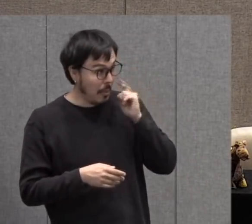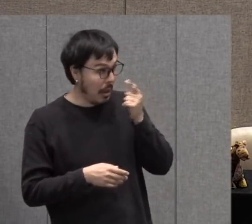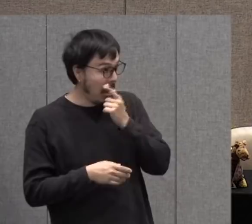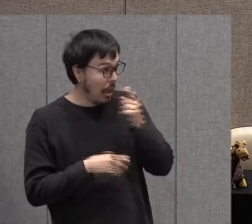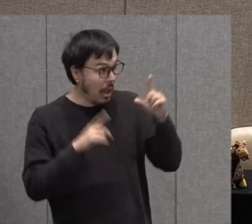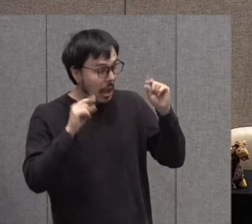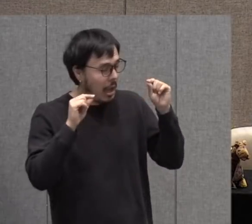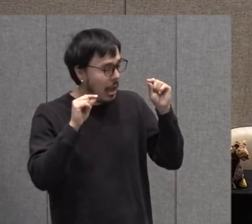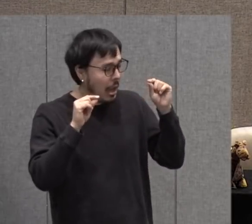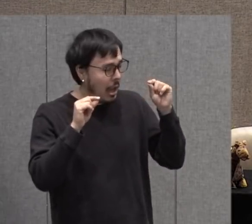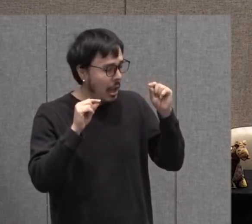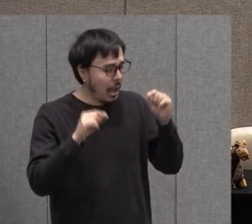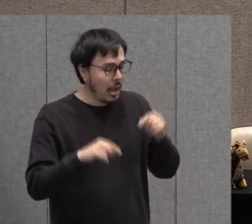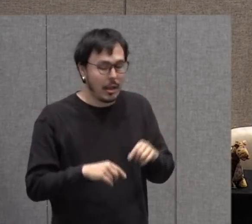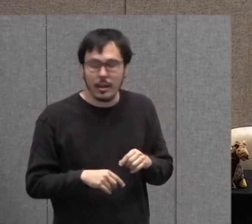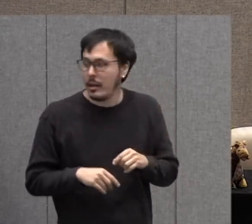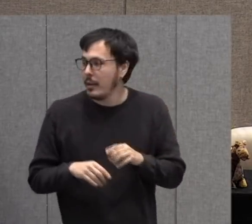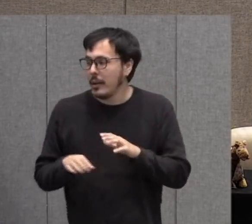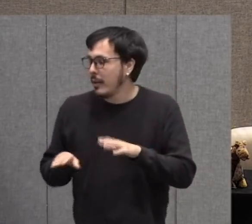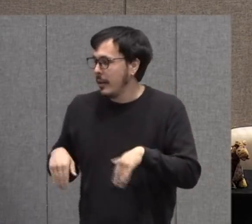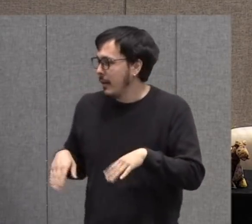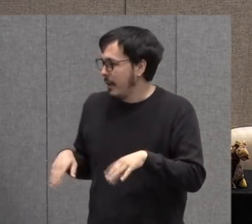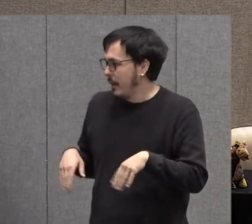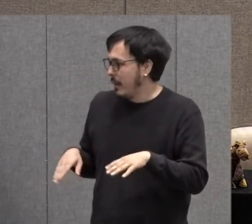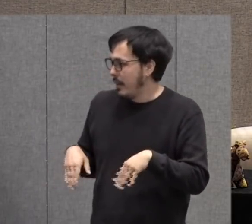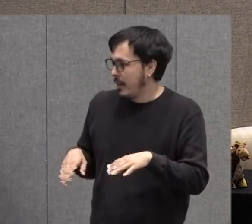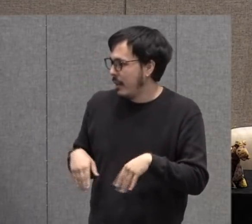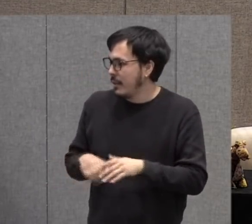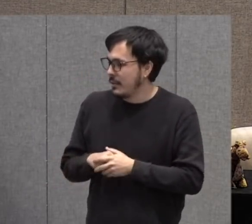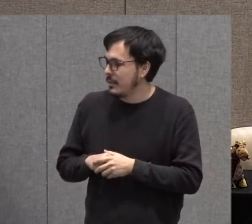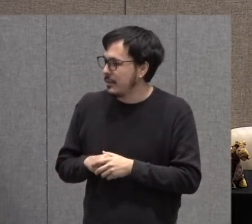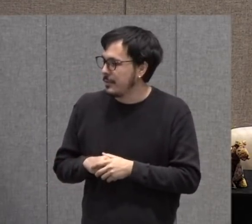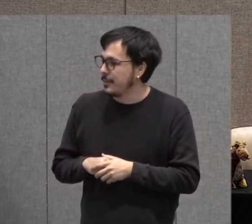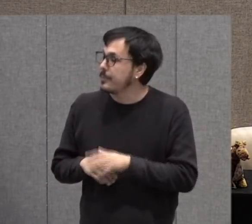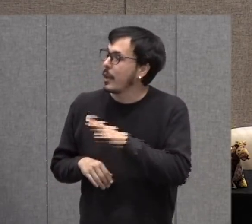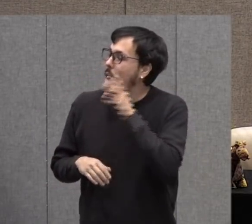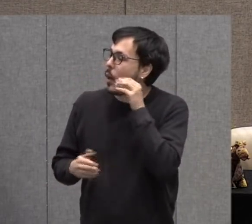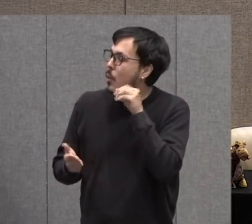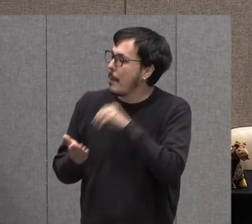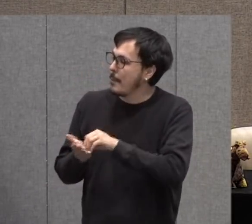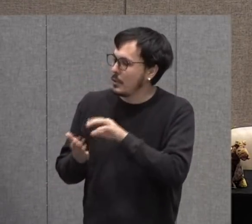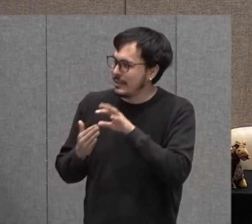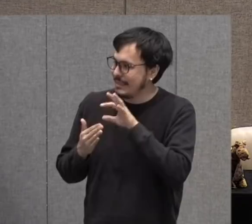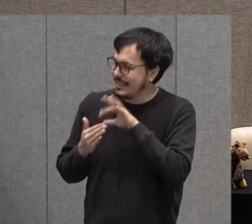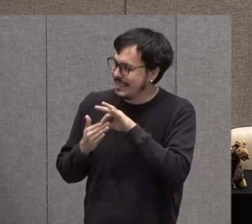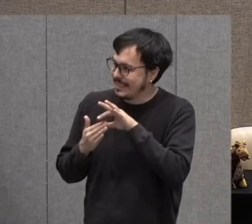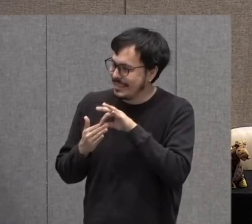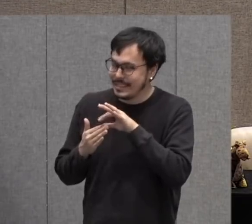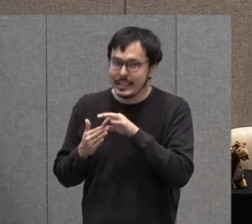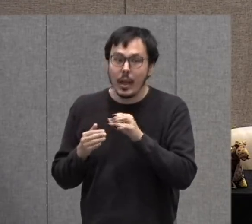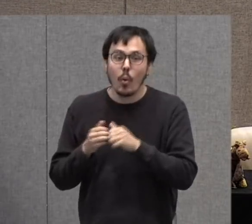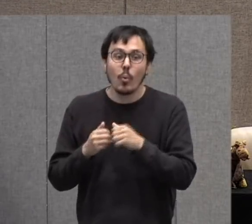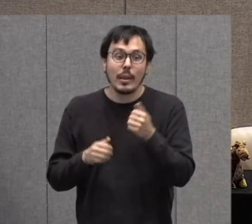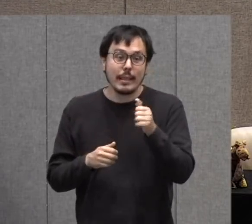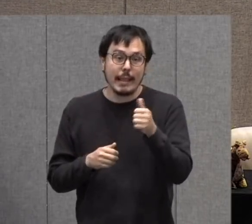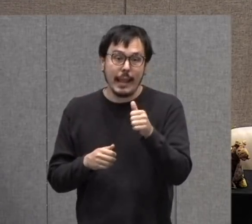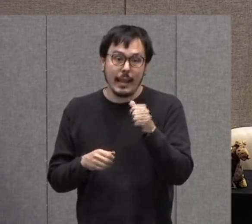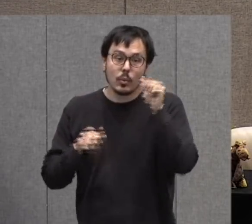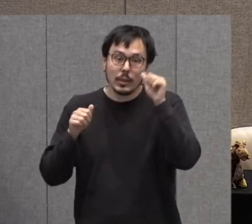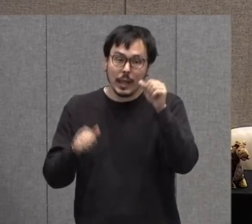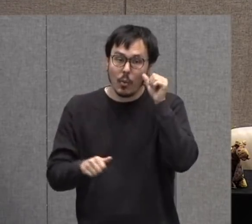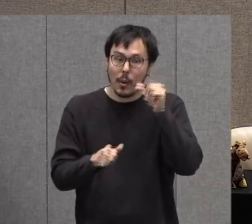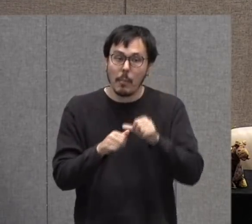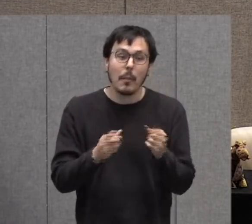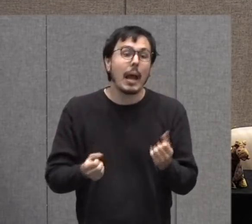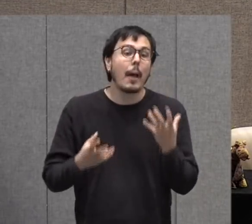that the hiding part? Not yet. Not Okay. yet. So I'm going to put a sticky note with 10 so we can remember how many